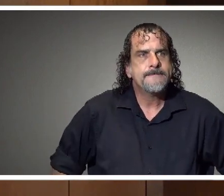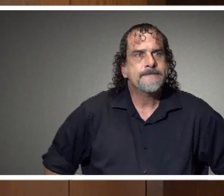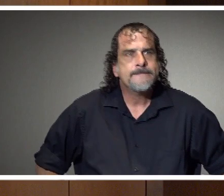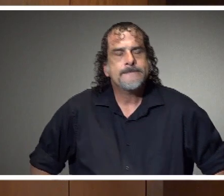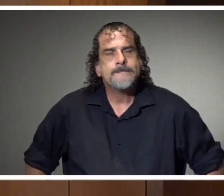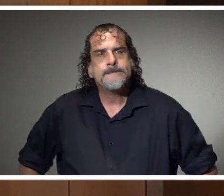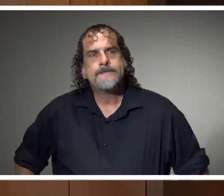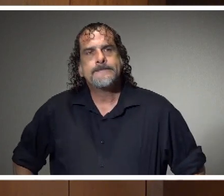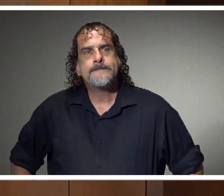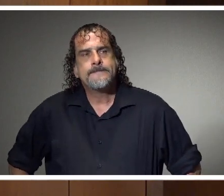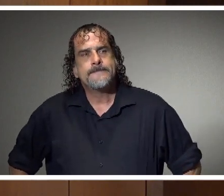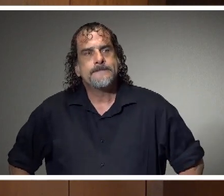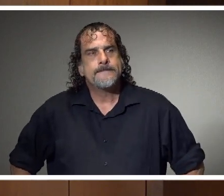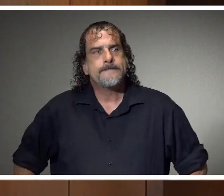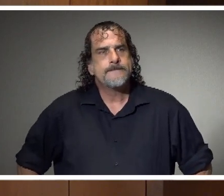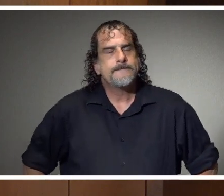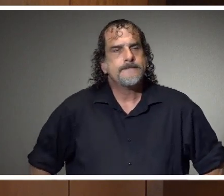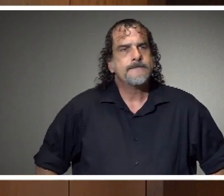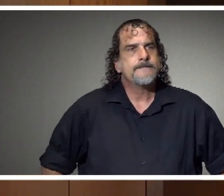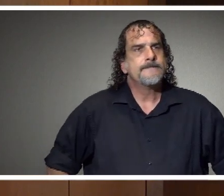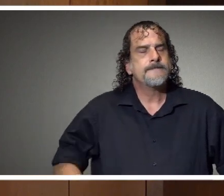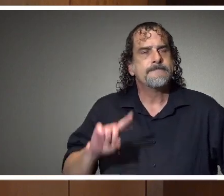has a question. Hugh?